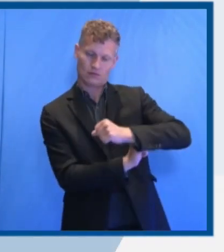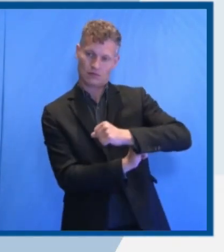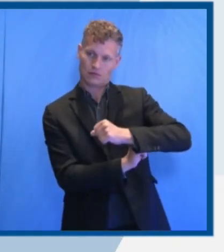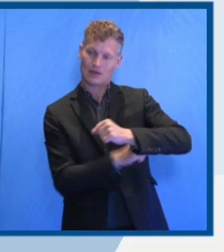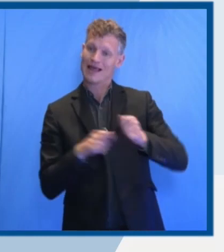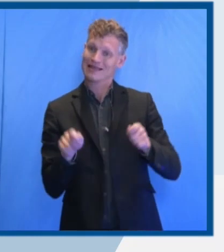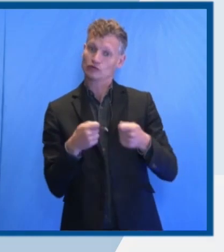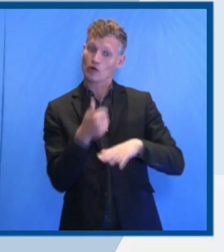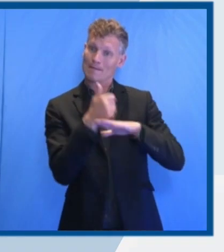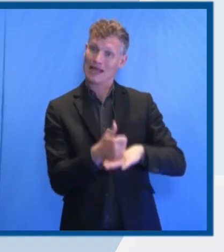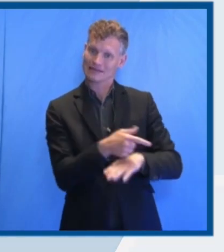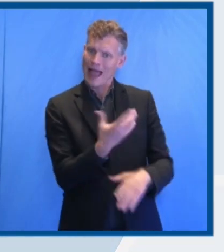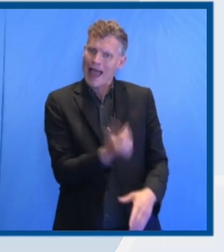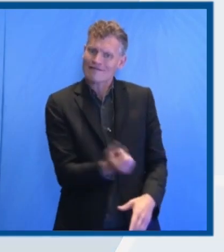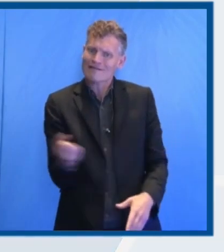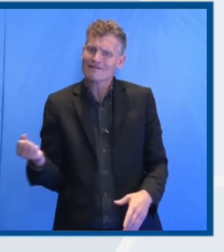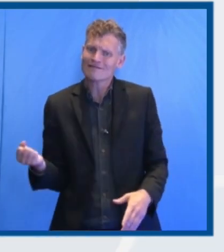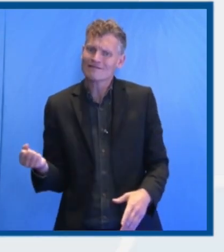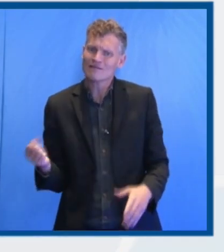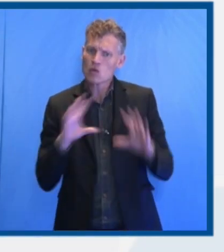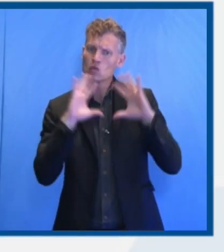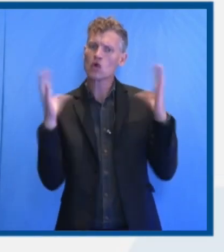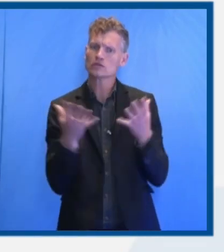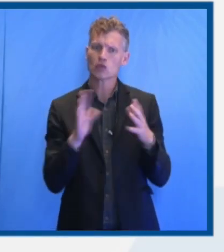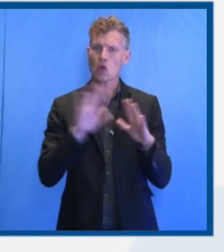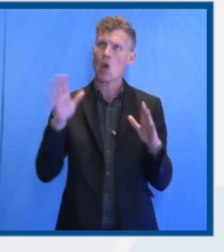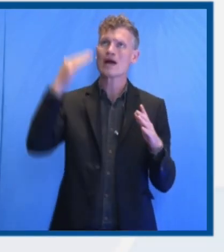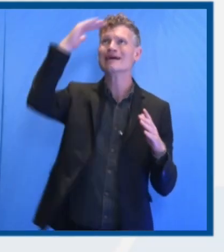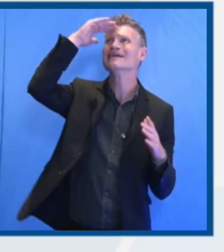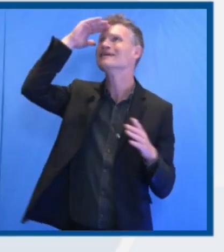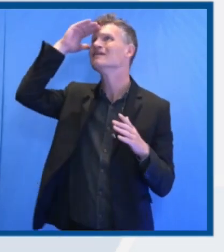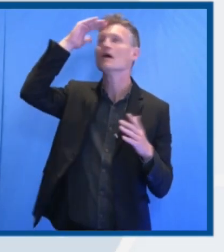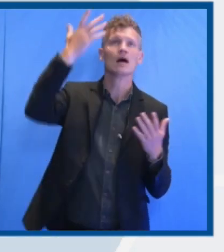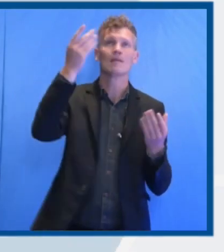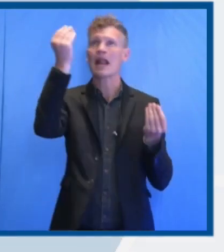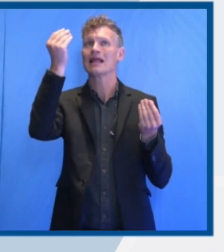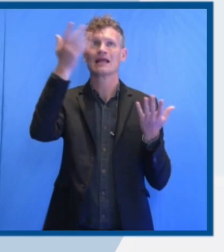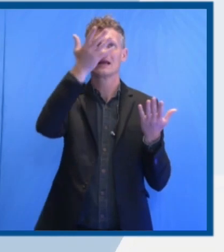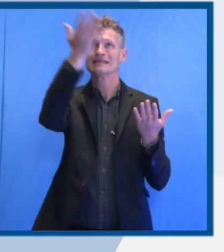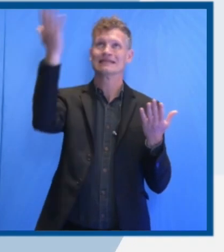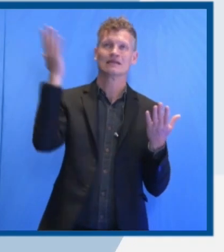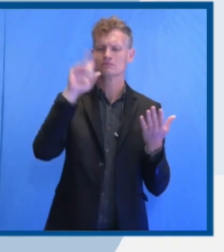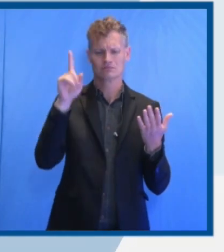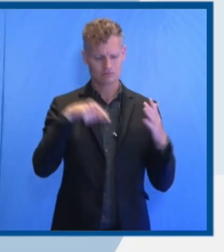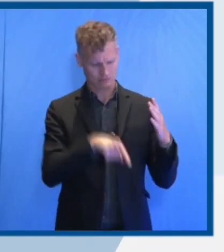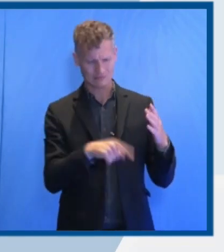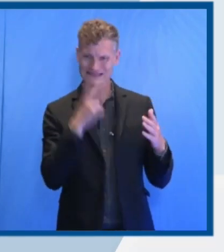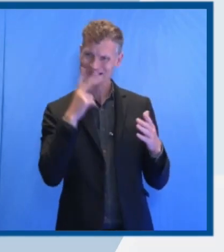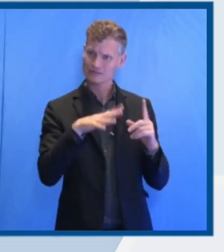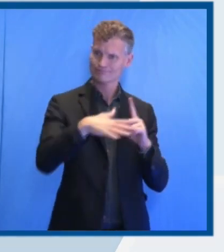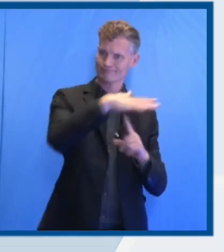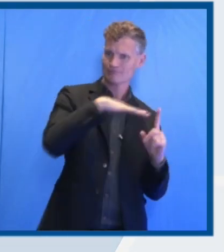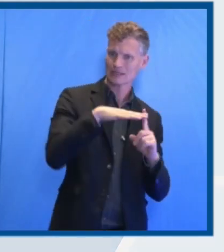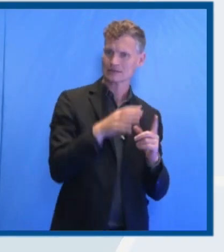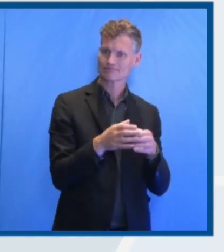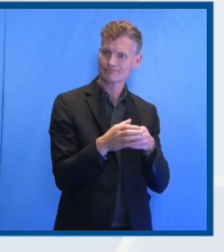are happening? That's another way of looking at it. And then, of course, thirdly, it's important that private